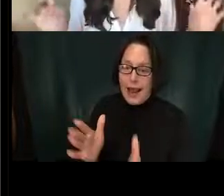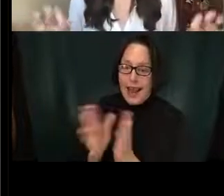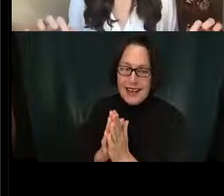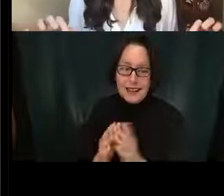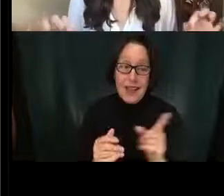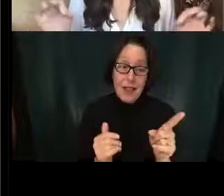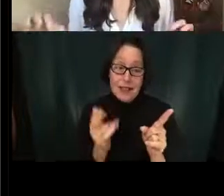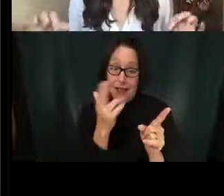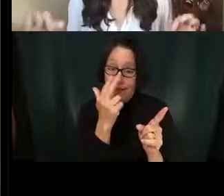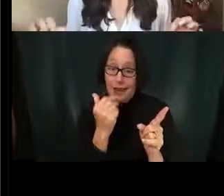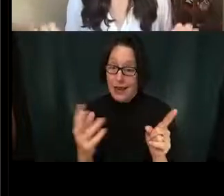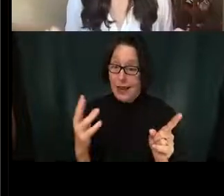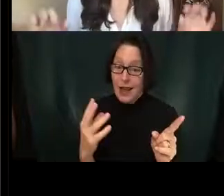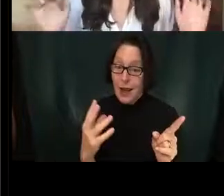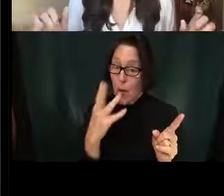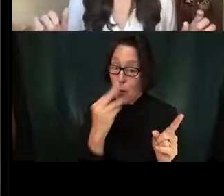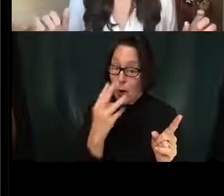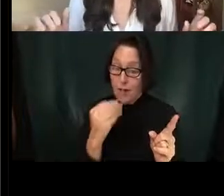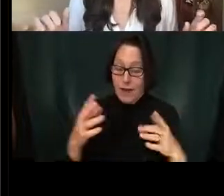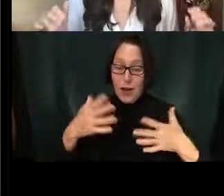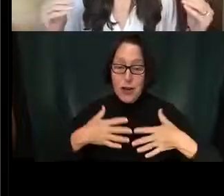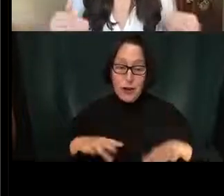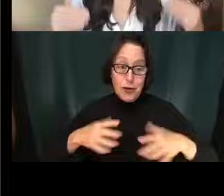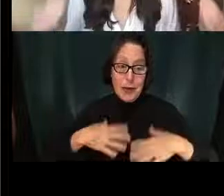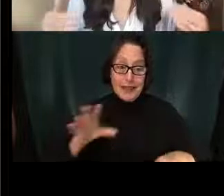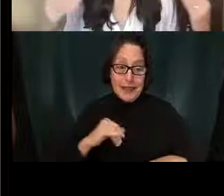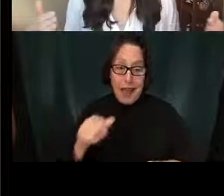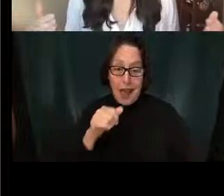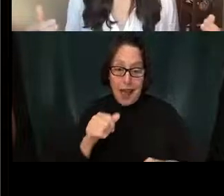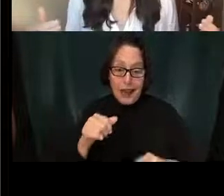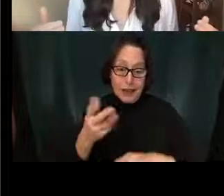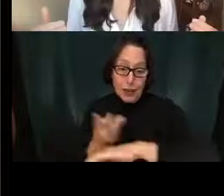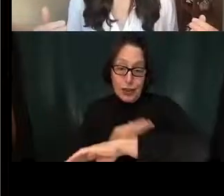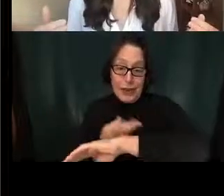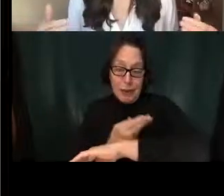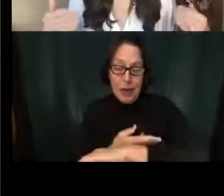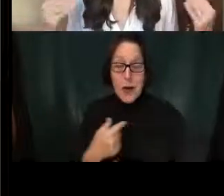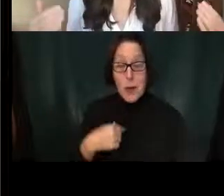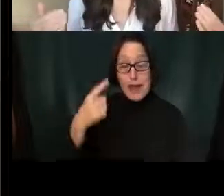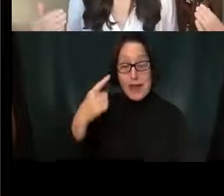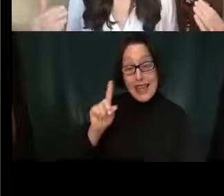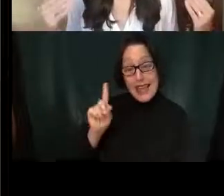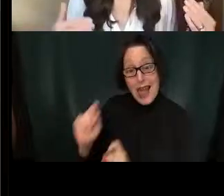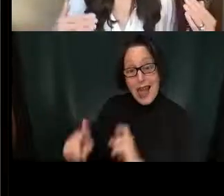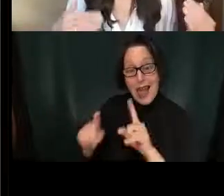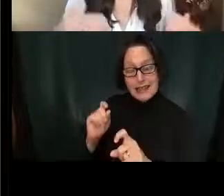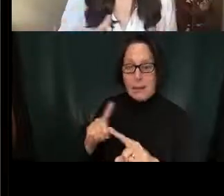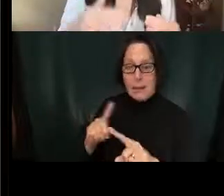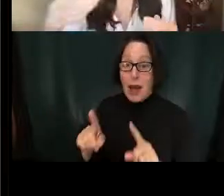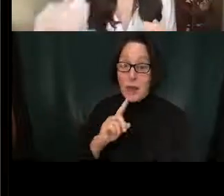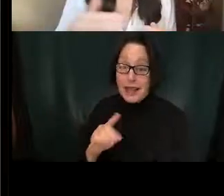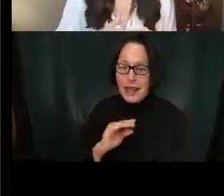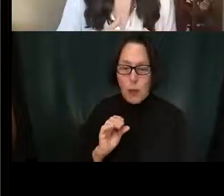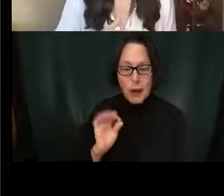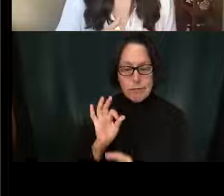slide is a wolf dressed up as a sheep. And often we think we are asking questions, but we're really putting forward